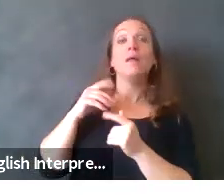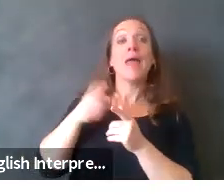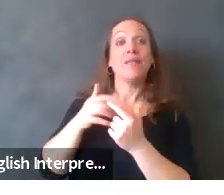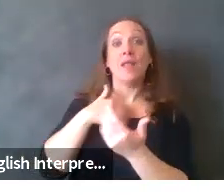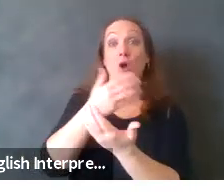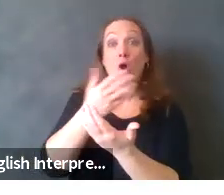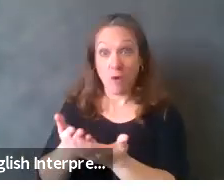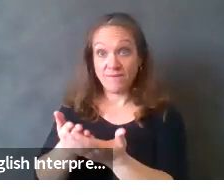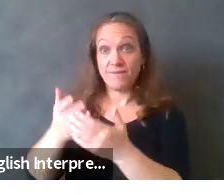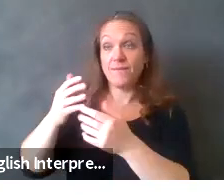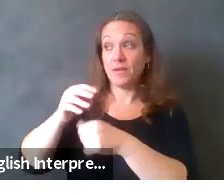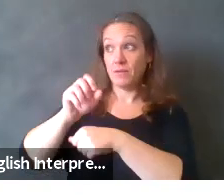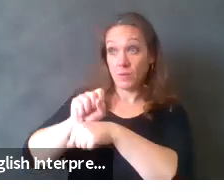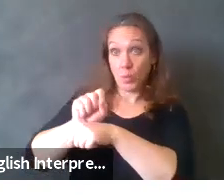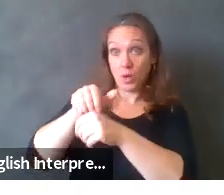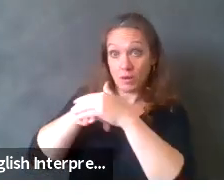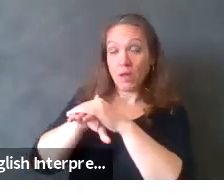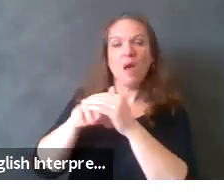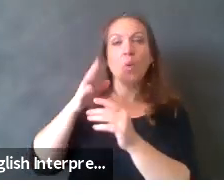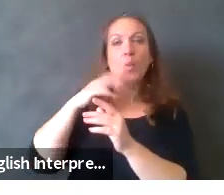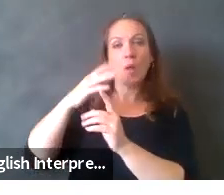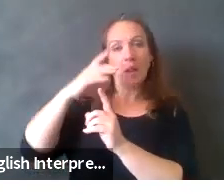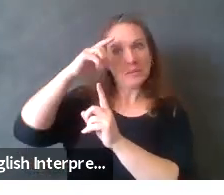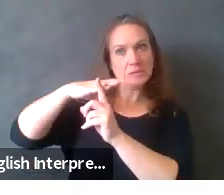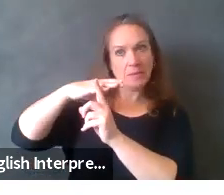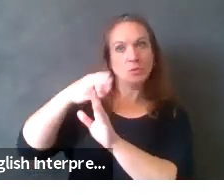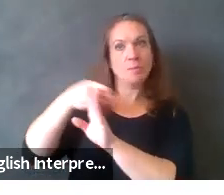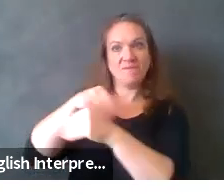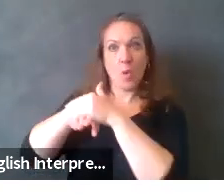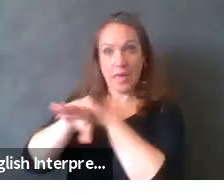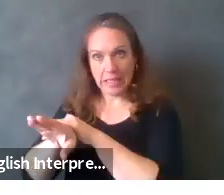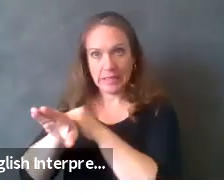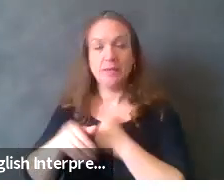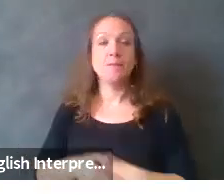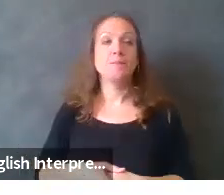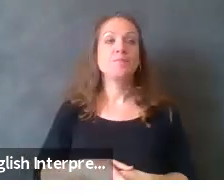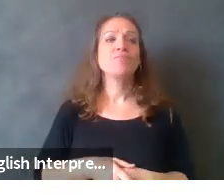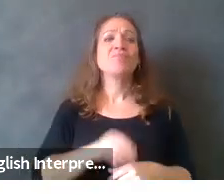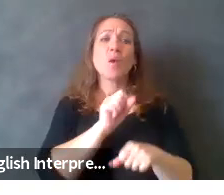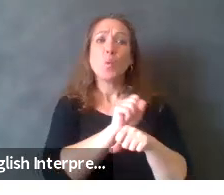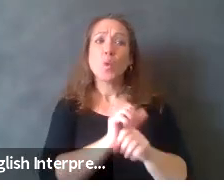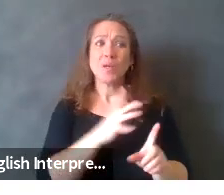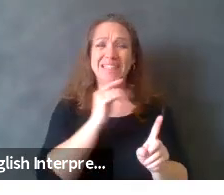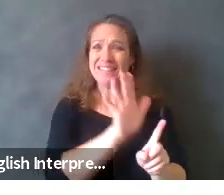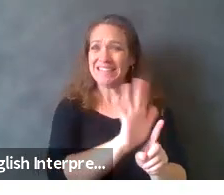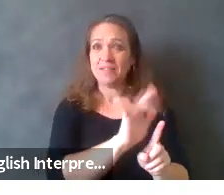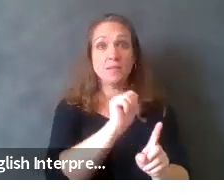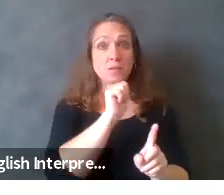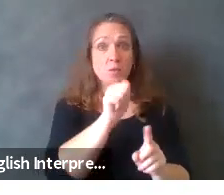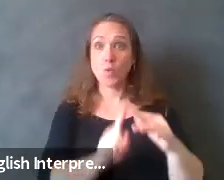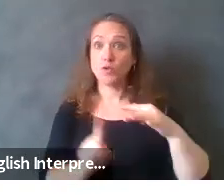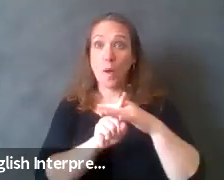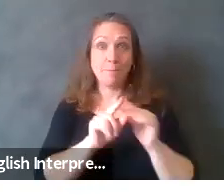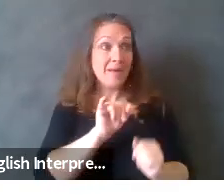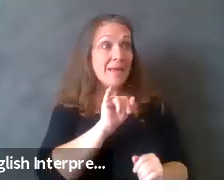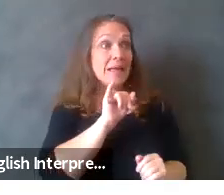at their work site before they enter the work site. Workers will be directed not to report to their work site if they are ill